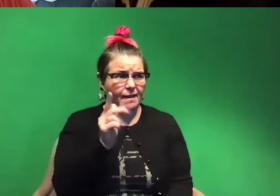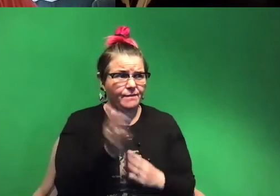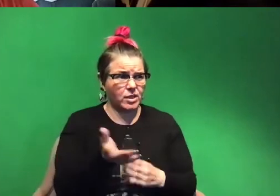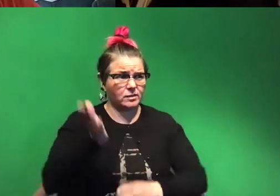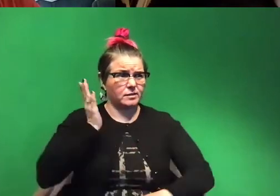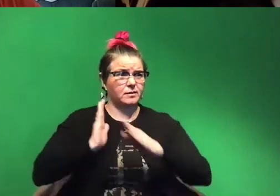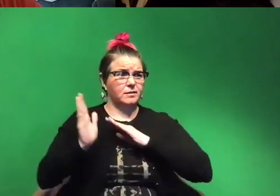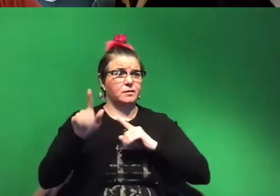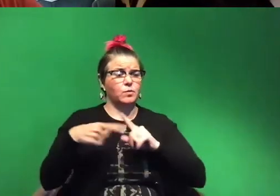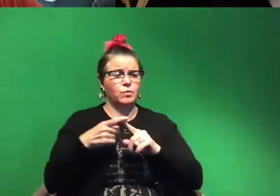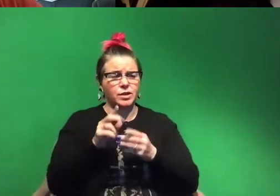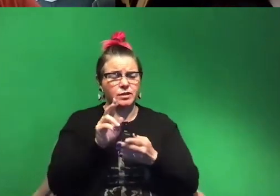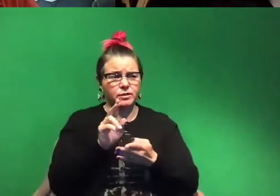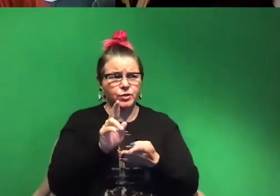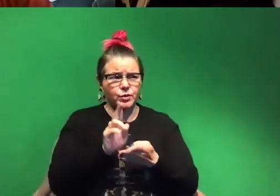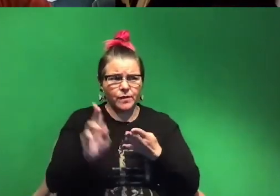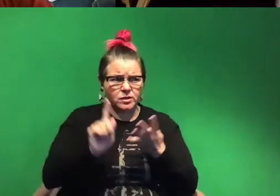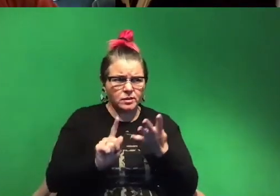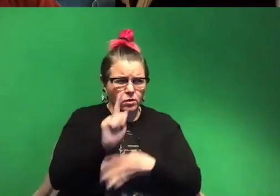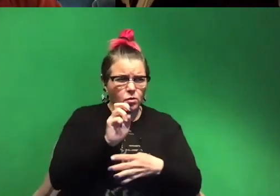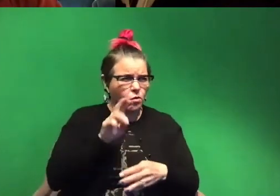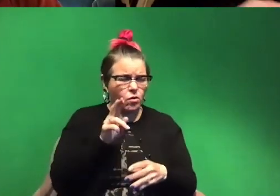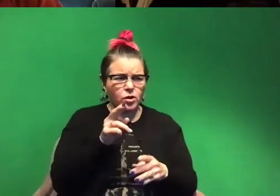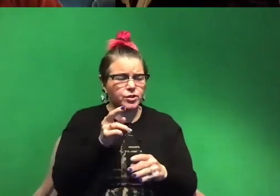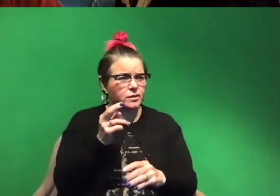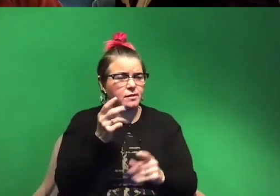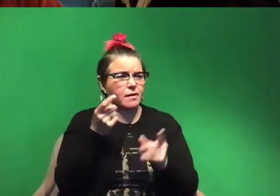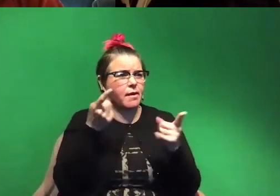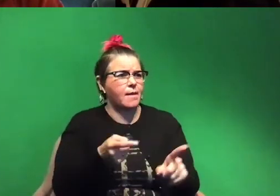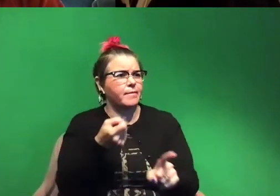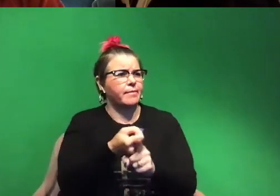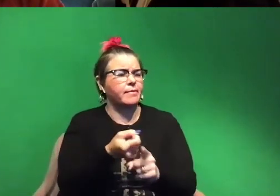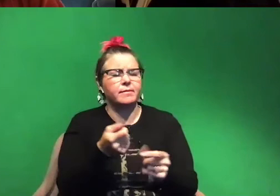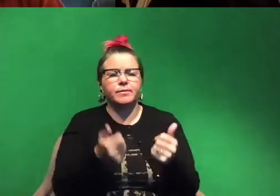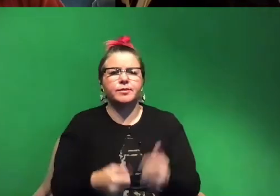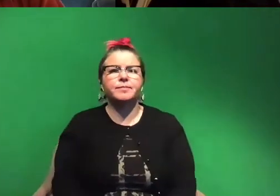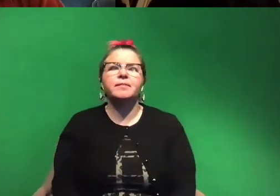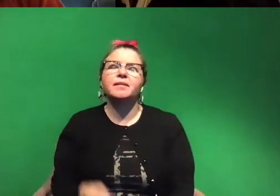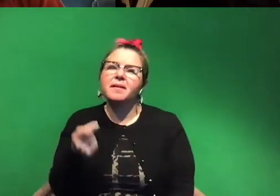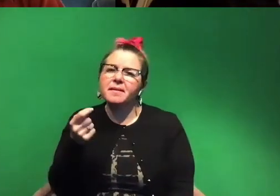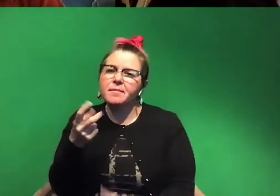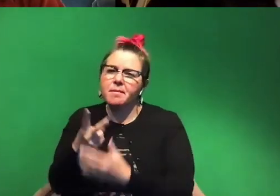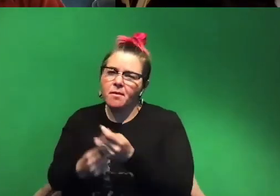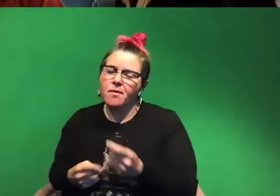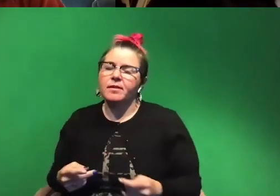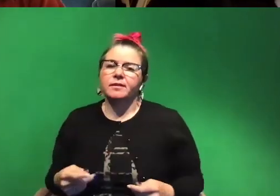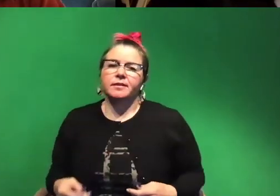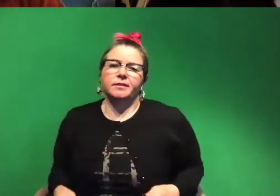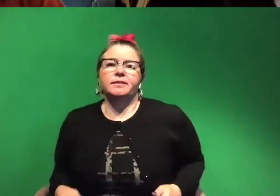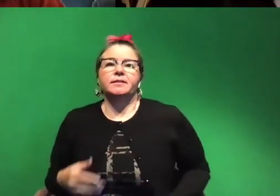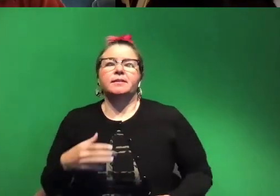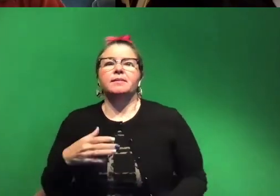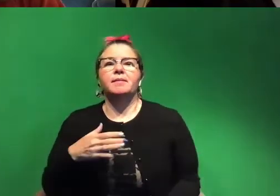an undergrad, or did you just kind of fall into this area of study? Yeah, a little bit of both. So my